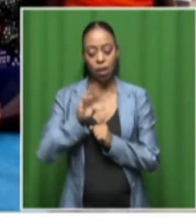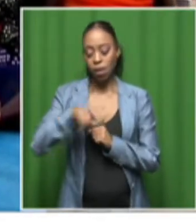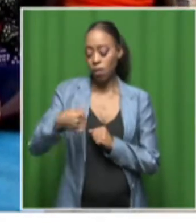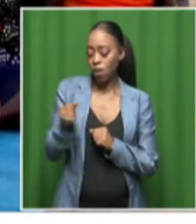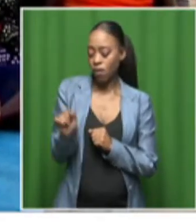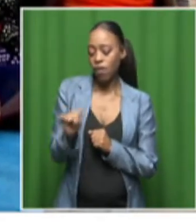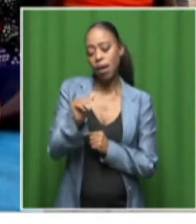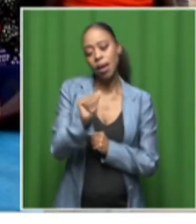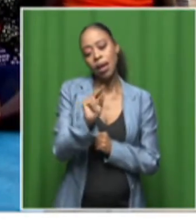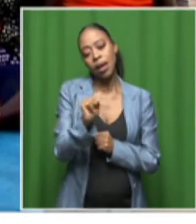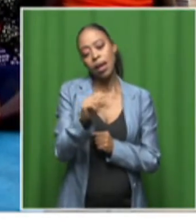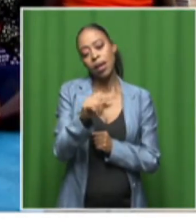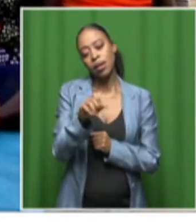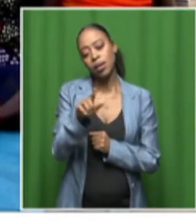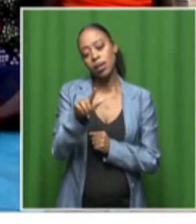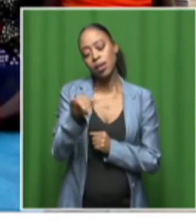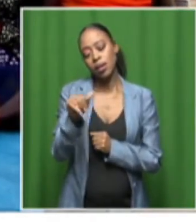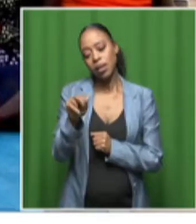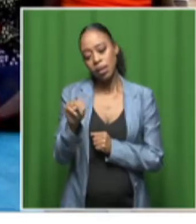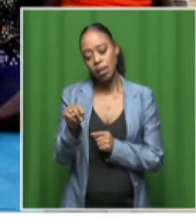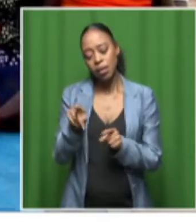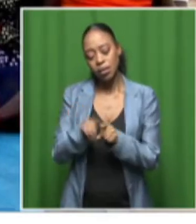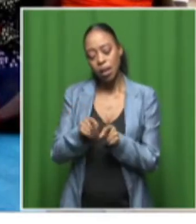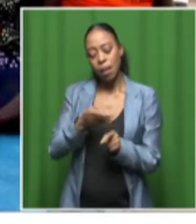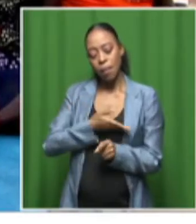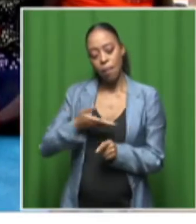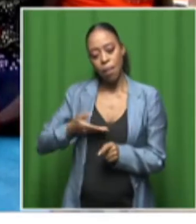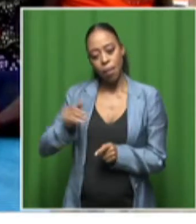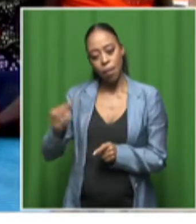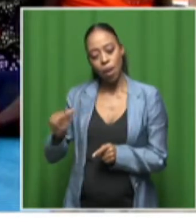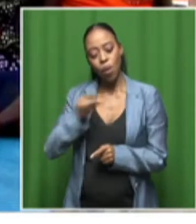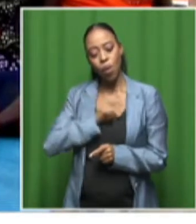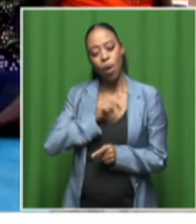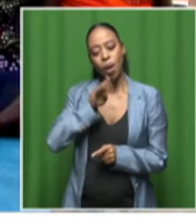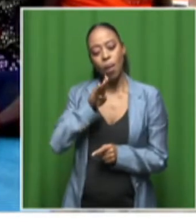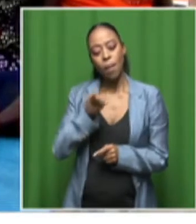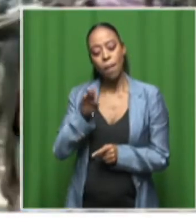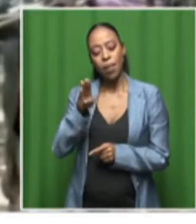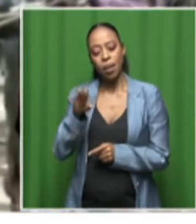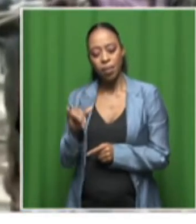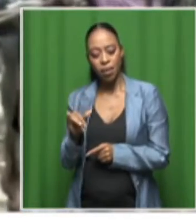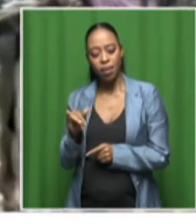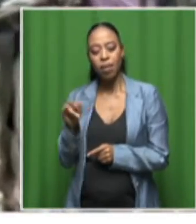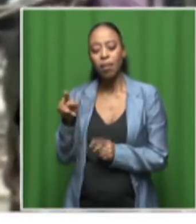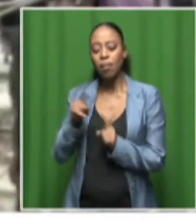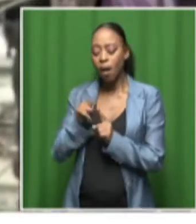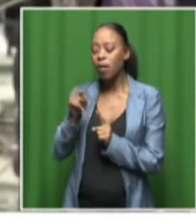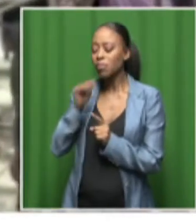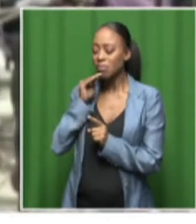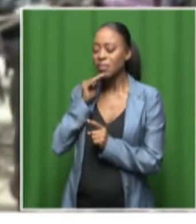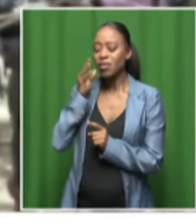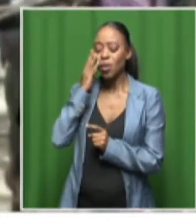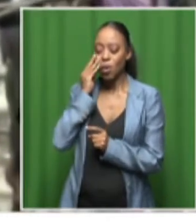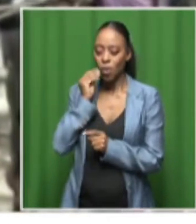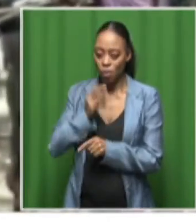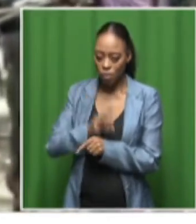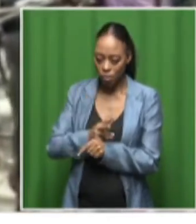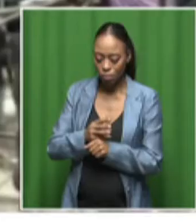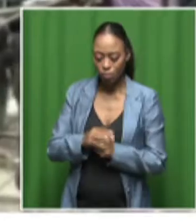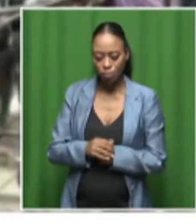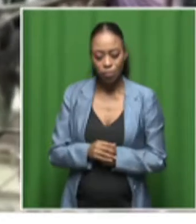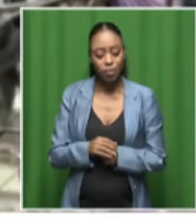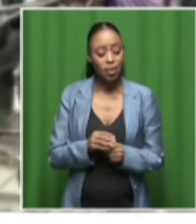Angelina, and this is Angelina's mom, who we'll call Bibi, as just affectionate. That's Granny. Why is this